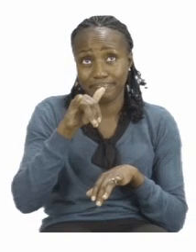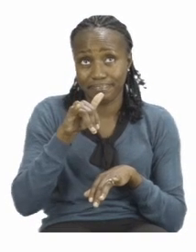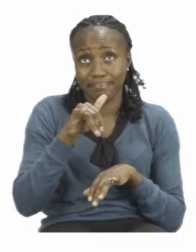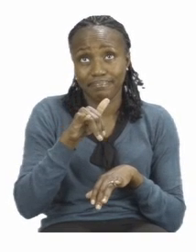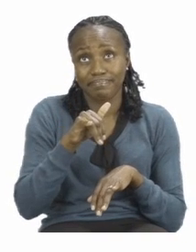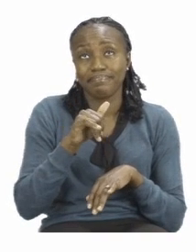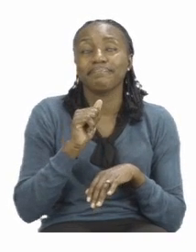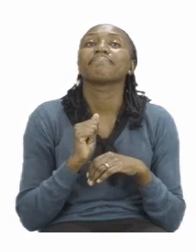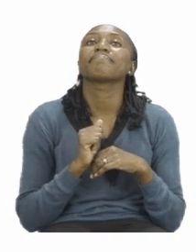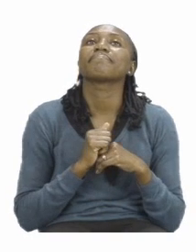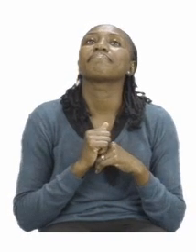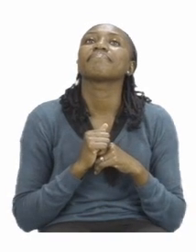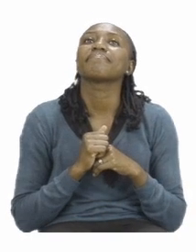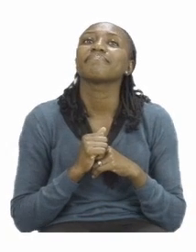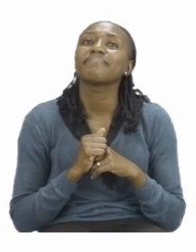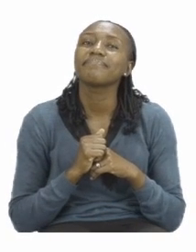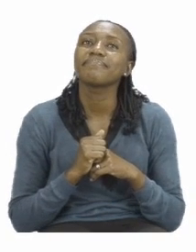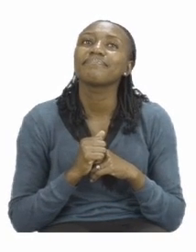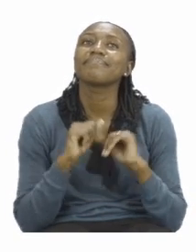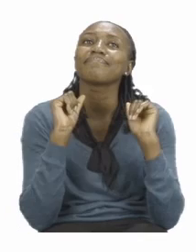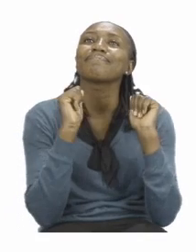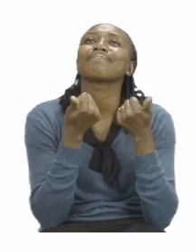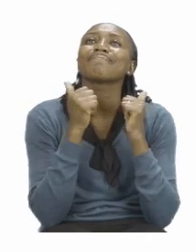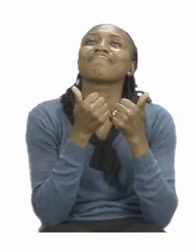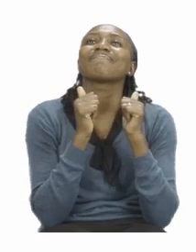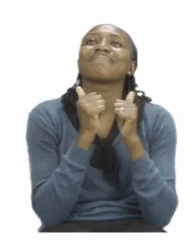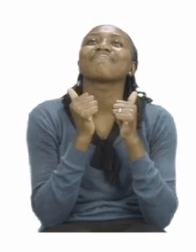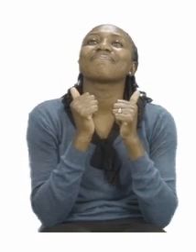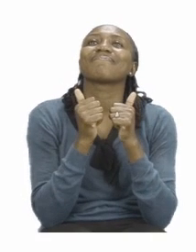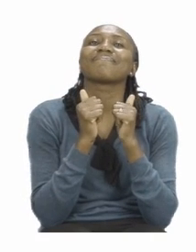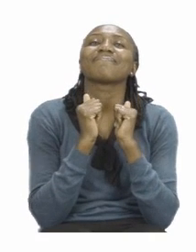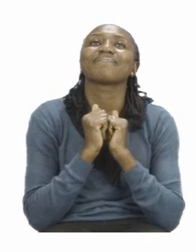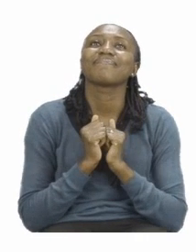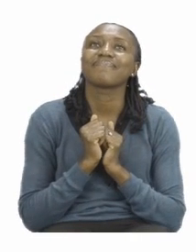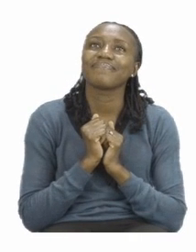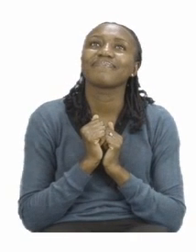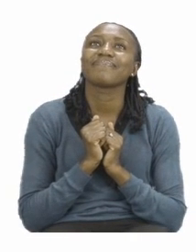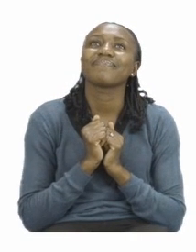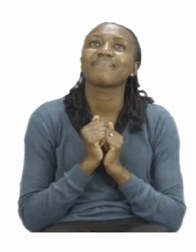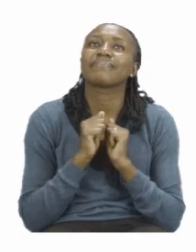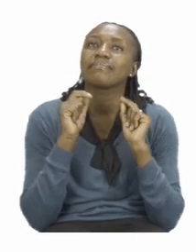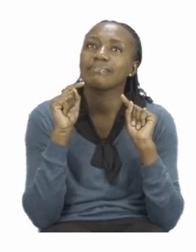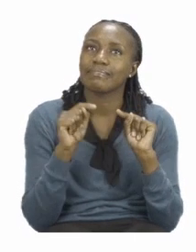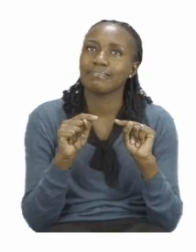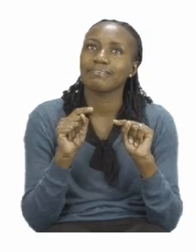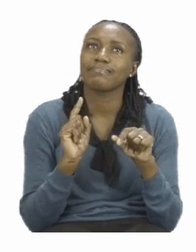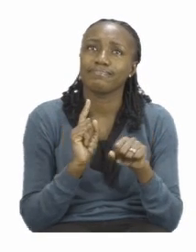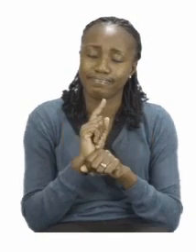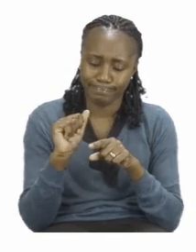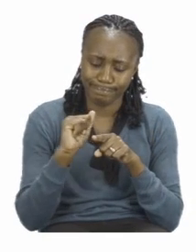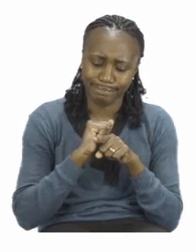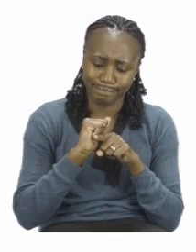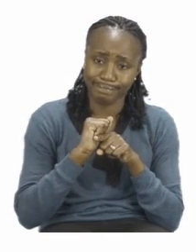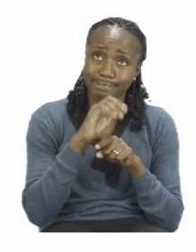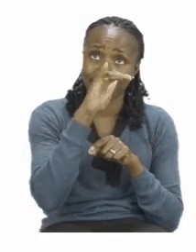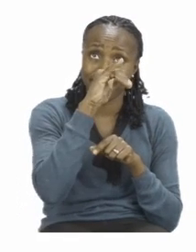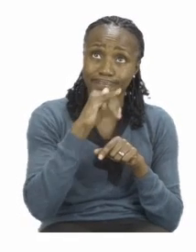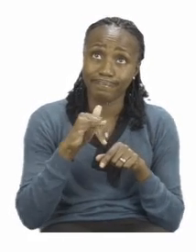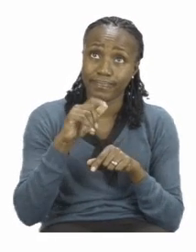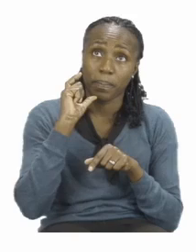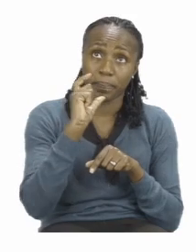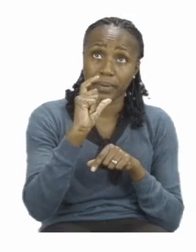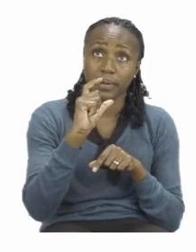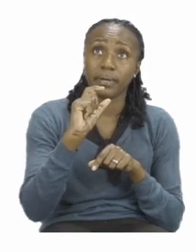Y. Well done! So what we're going to do is first trace the big letter Y and